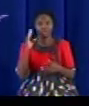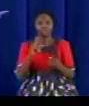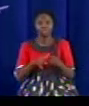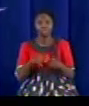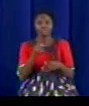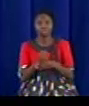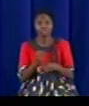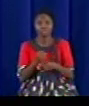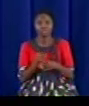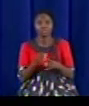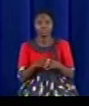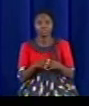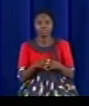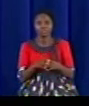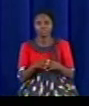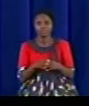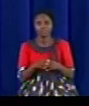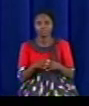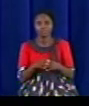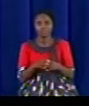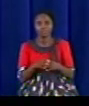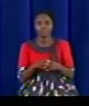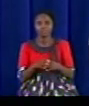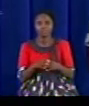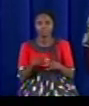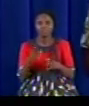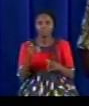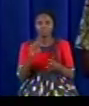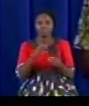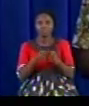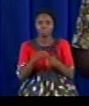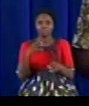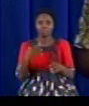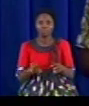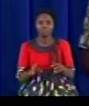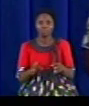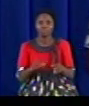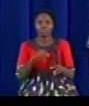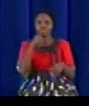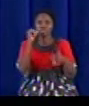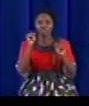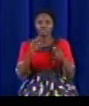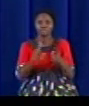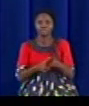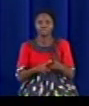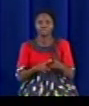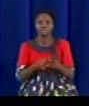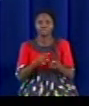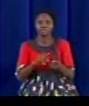case of primary infertility, that is inability to get pregnant